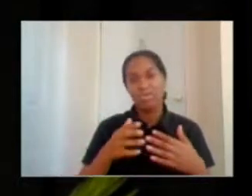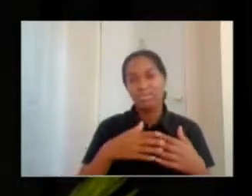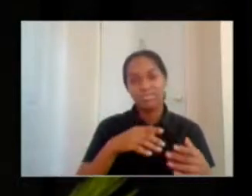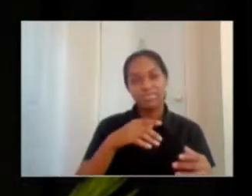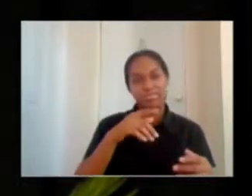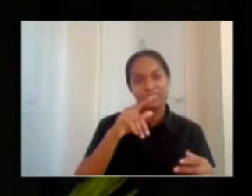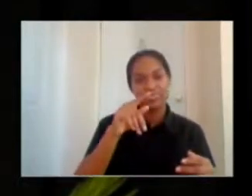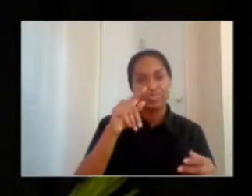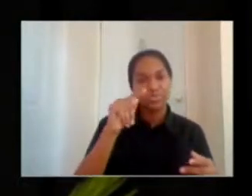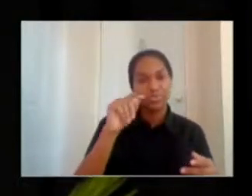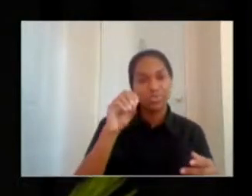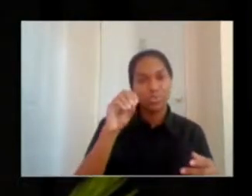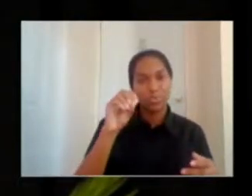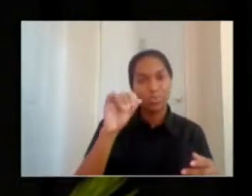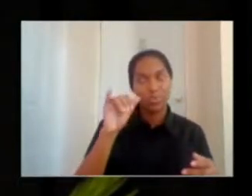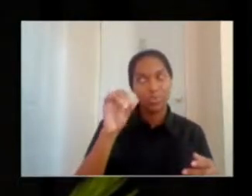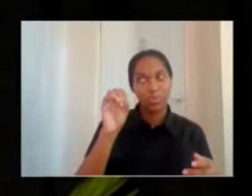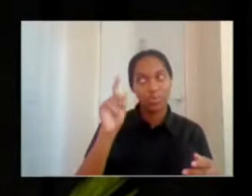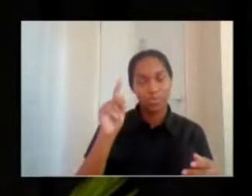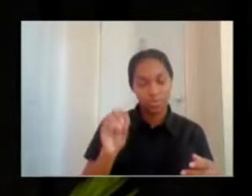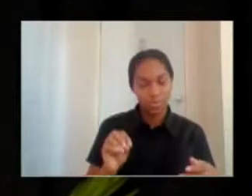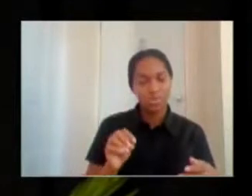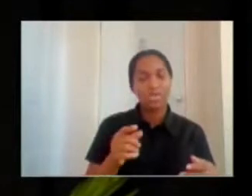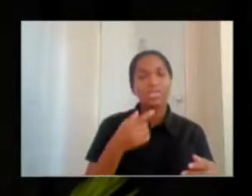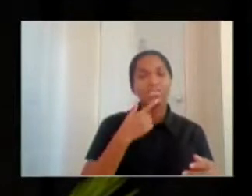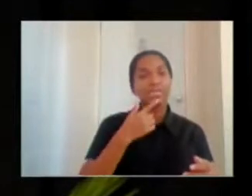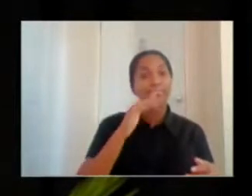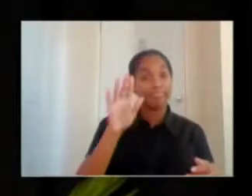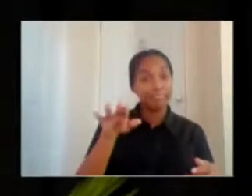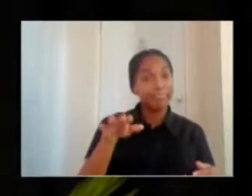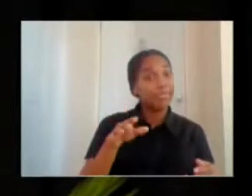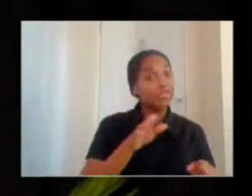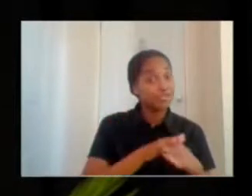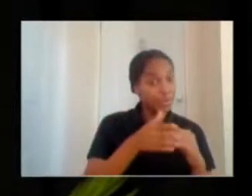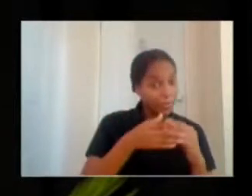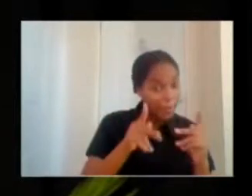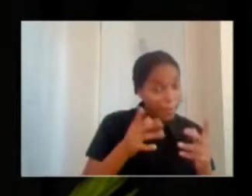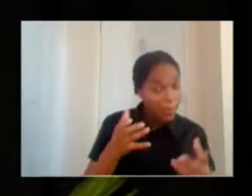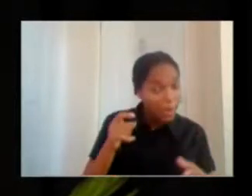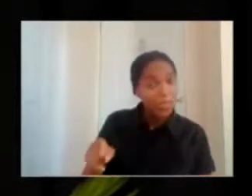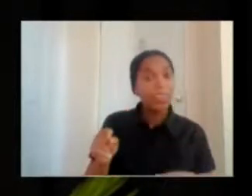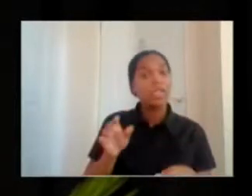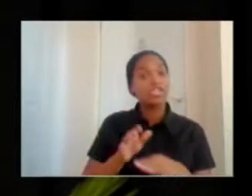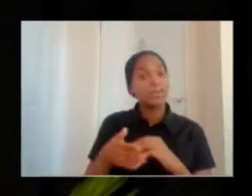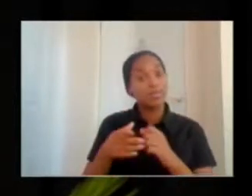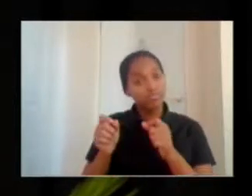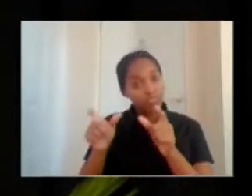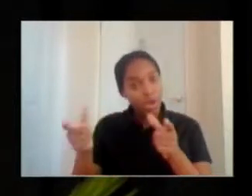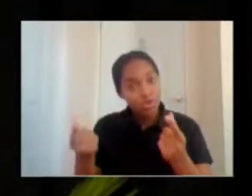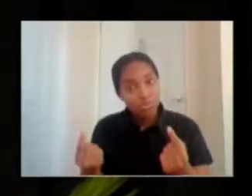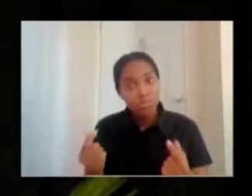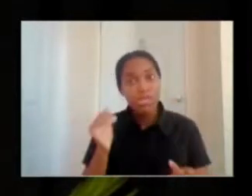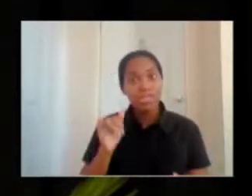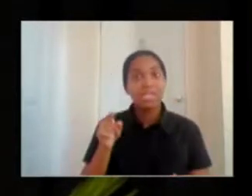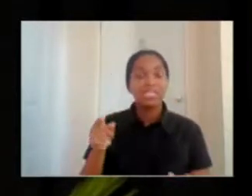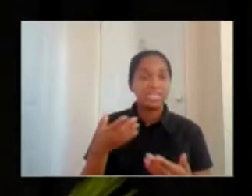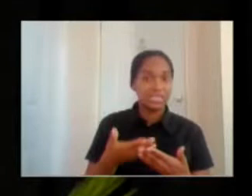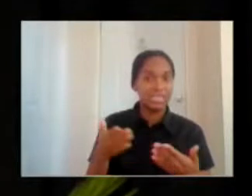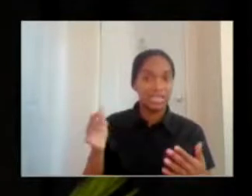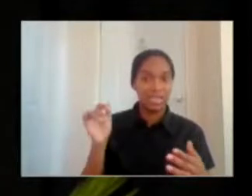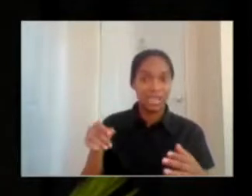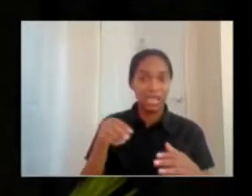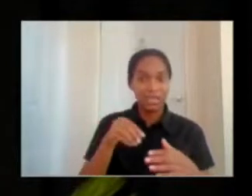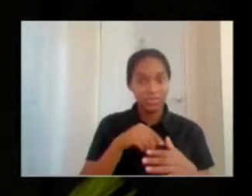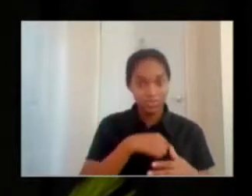gals, Jamaican people want this, the Jamaican broadcasters are doing it, and this is a feature that we